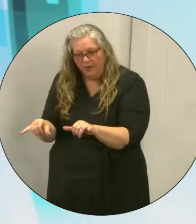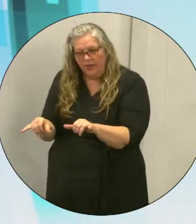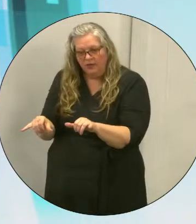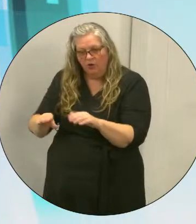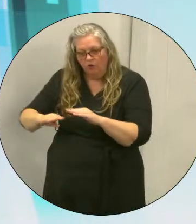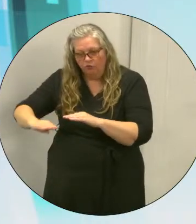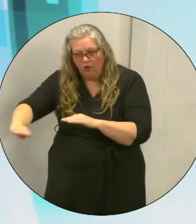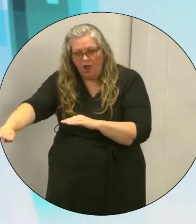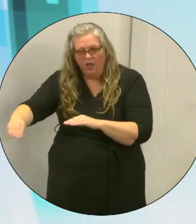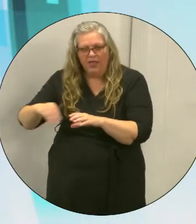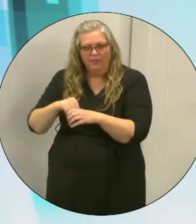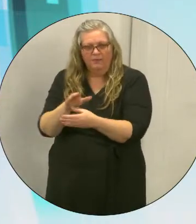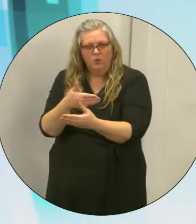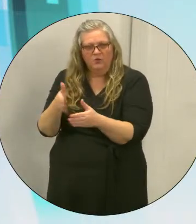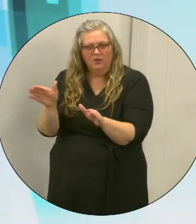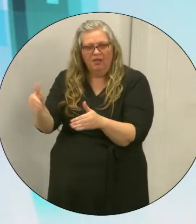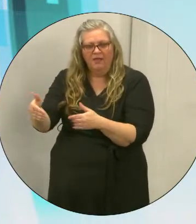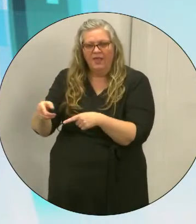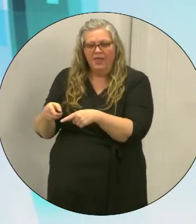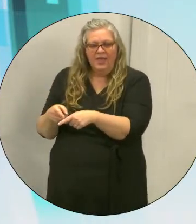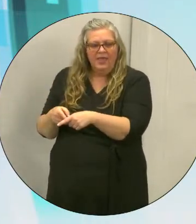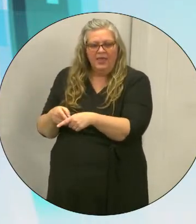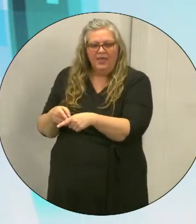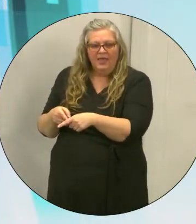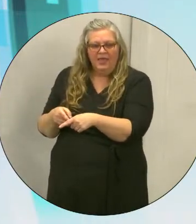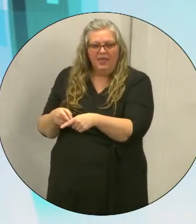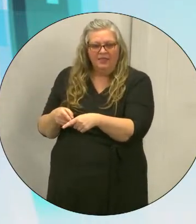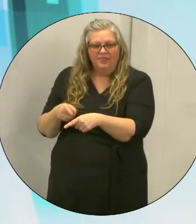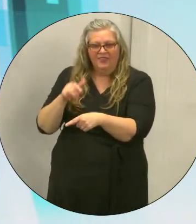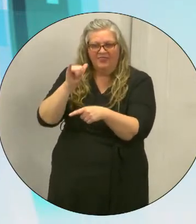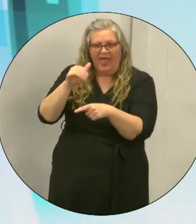we lost that teacher, he doesn't really want to participate.